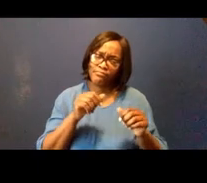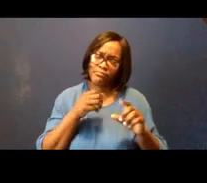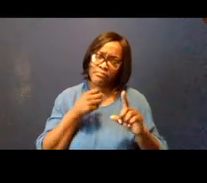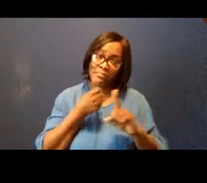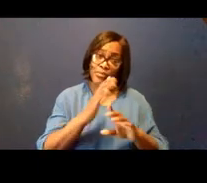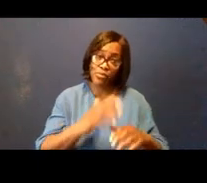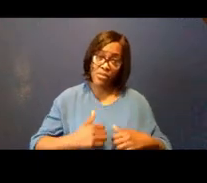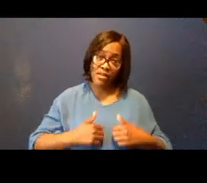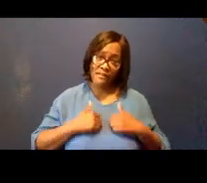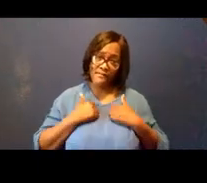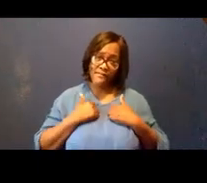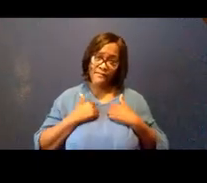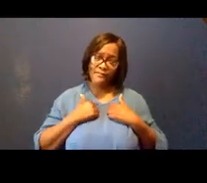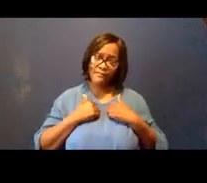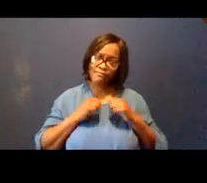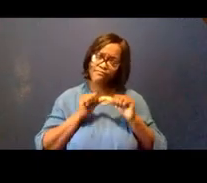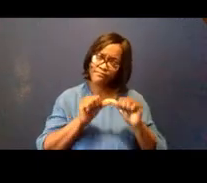African